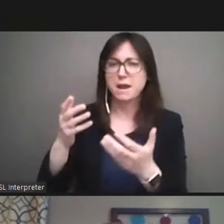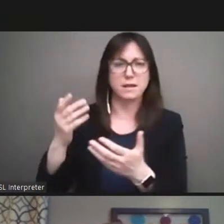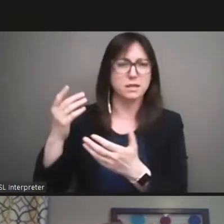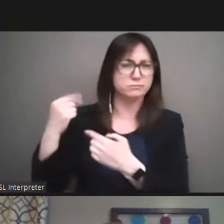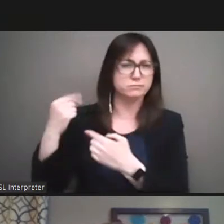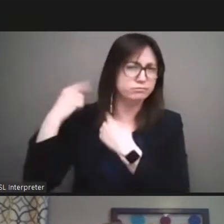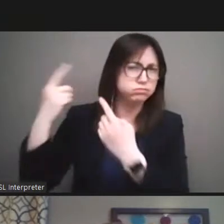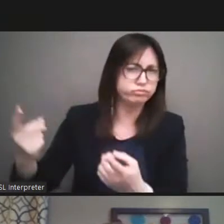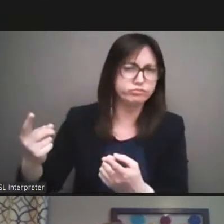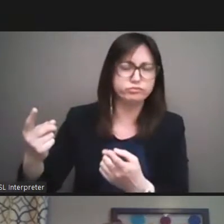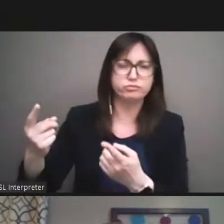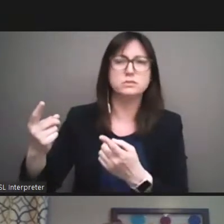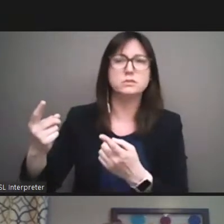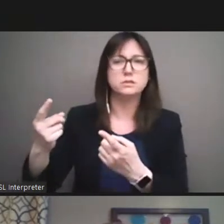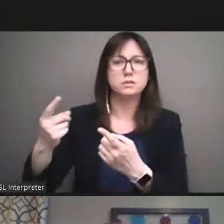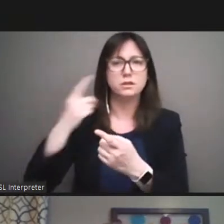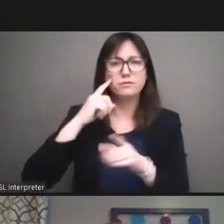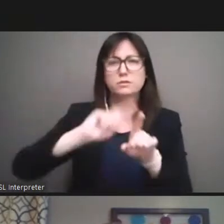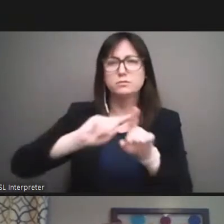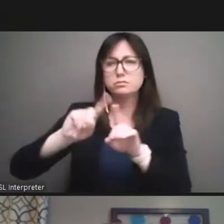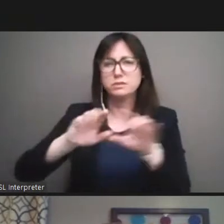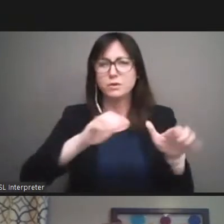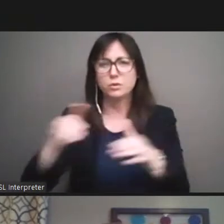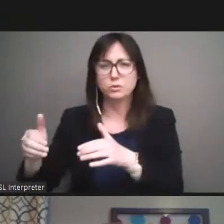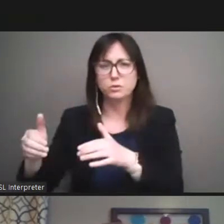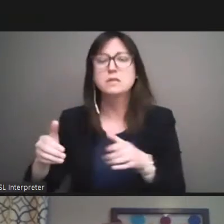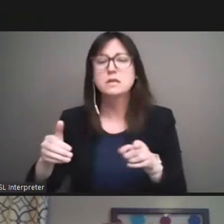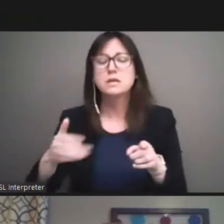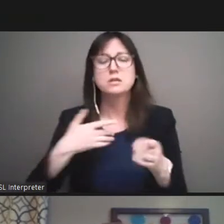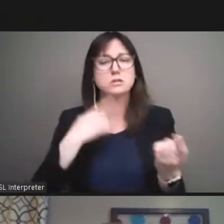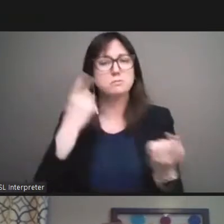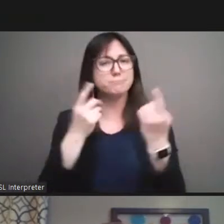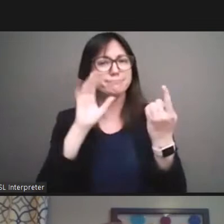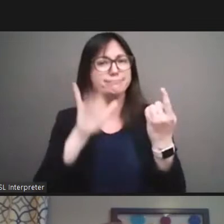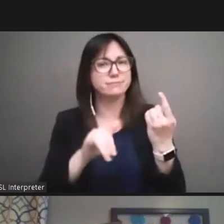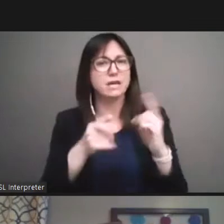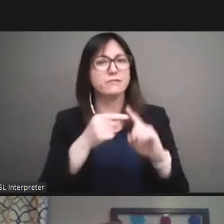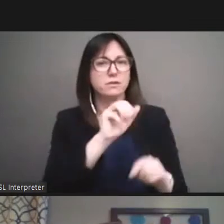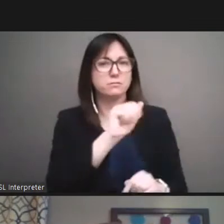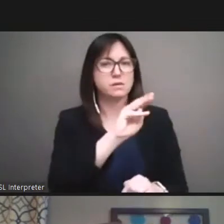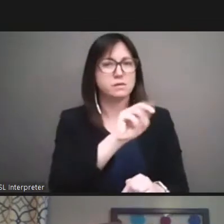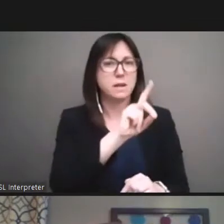that, both in what Amanda and Tegan were saying.